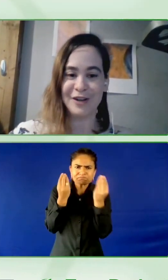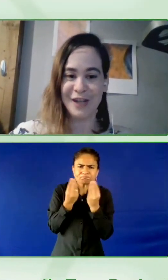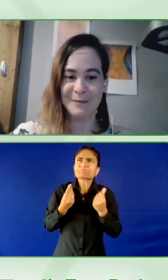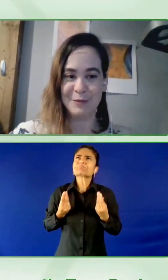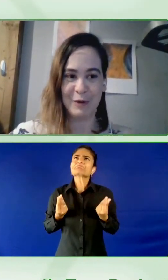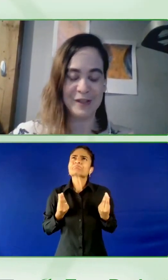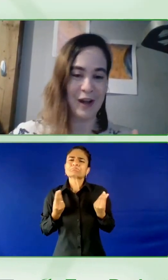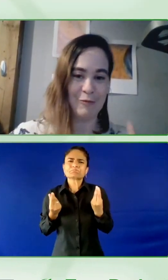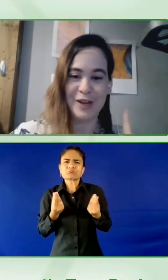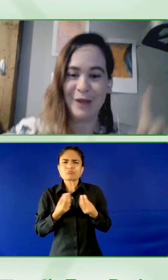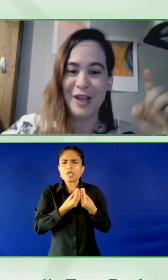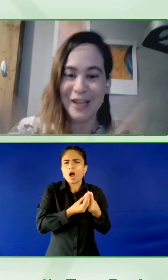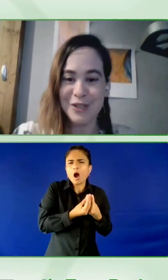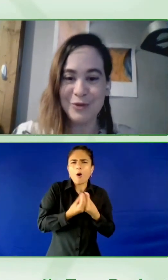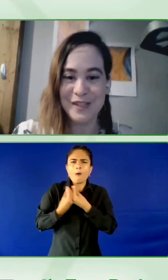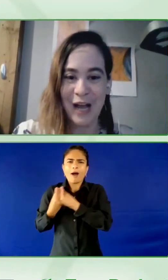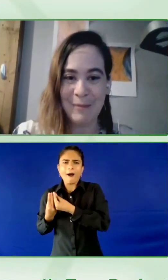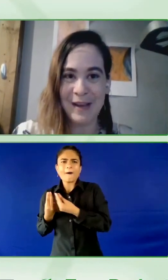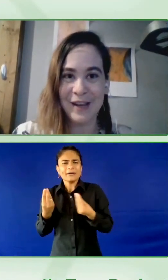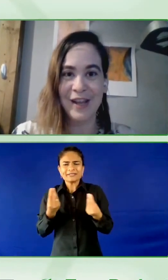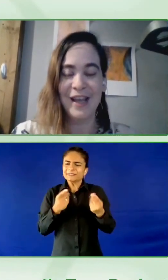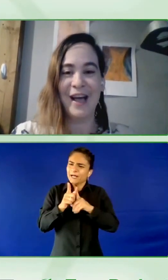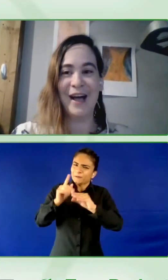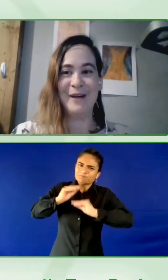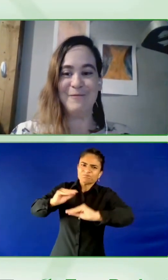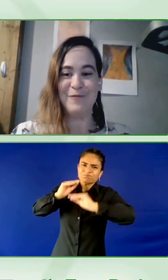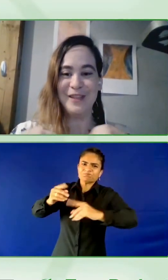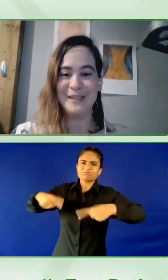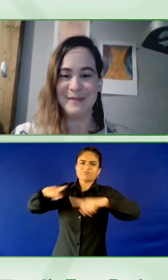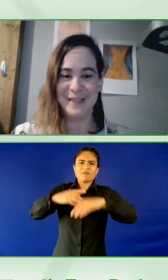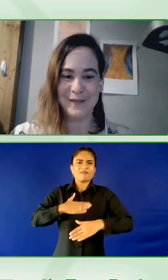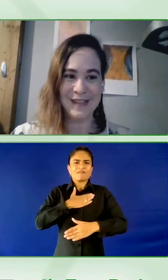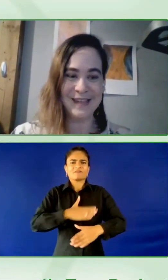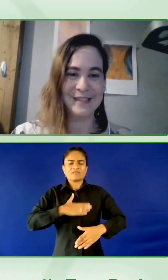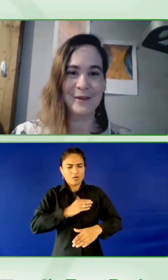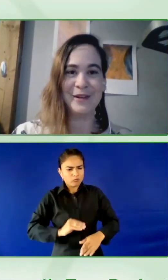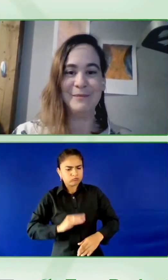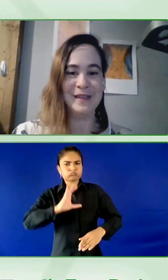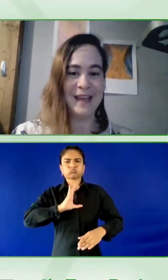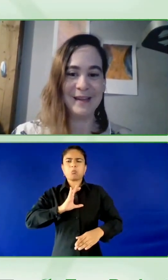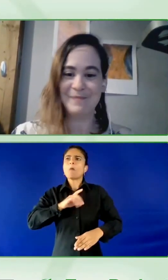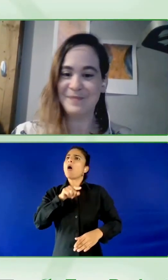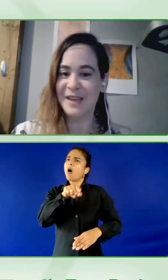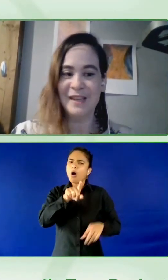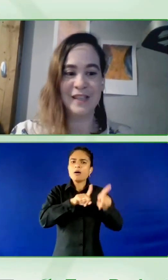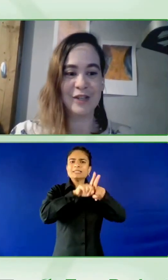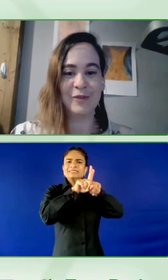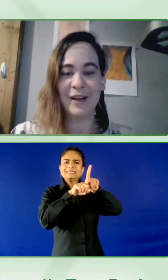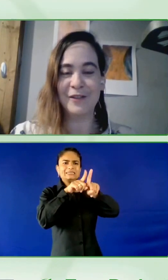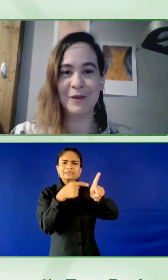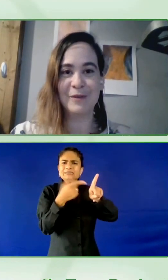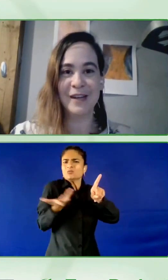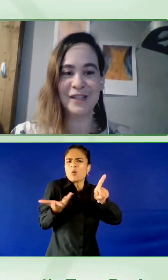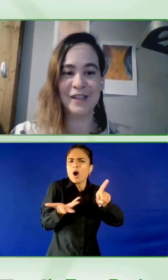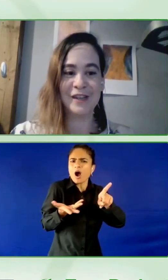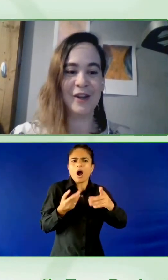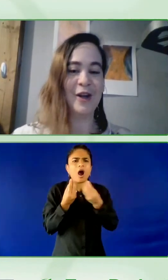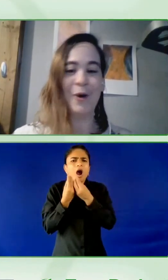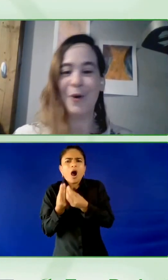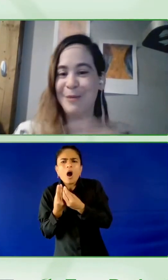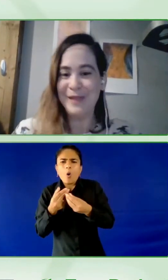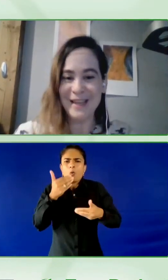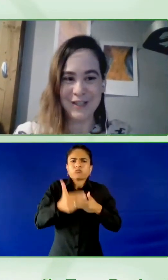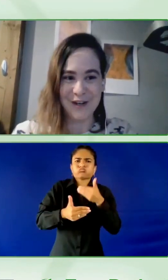1-hour workshops where we get into a topic really specifically. So it could be like sexual health and